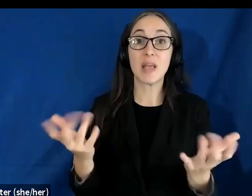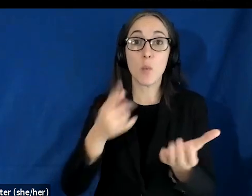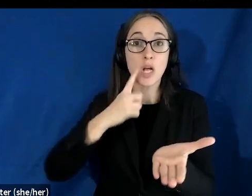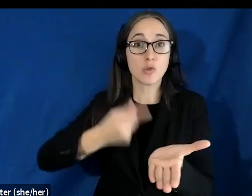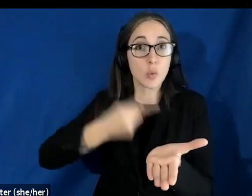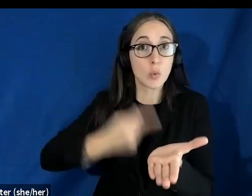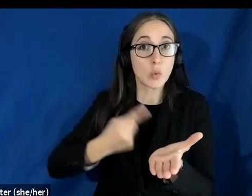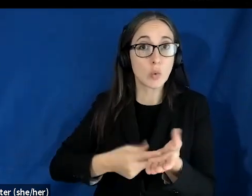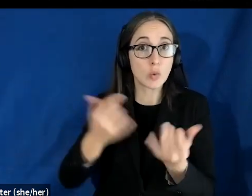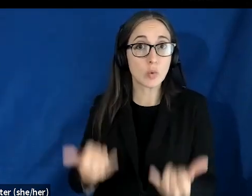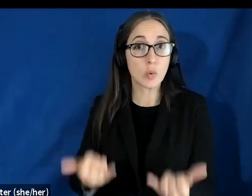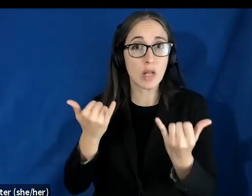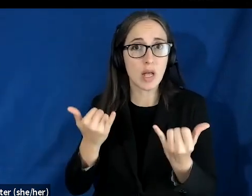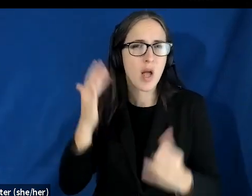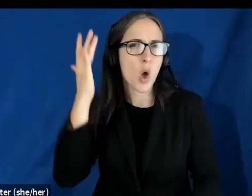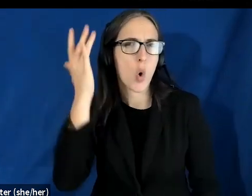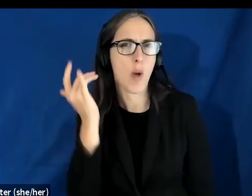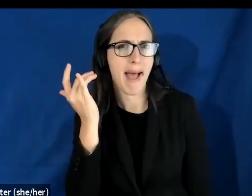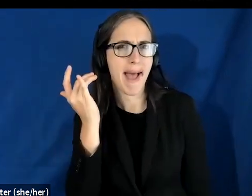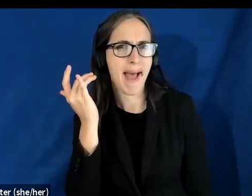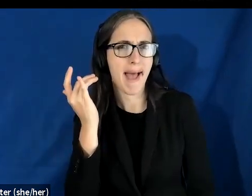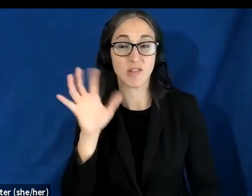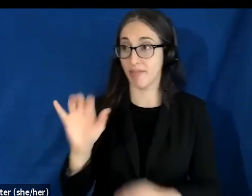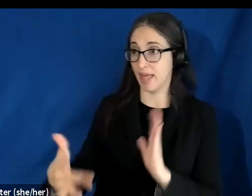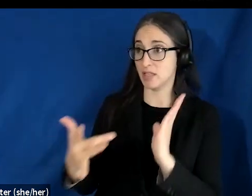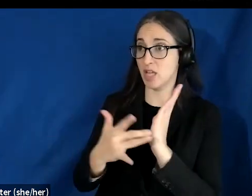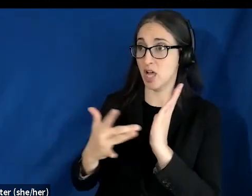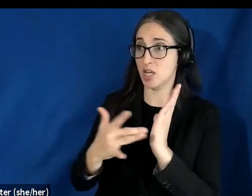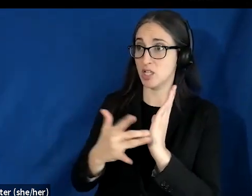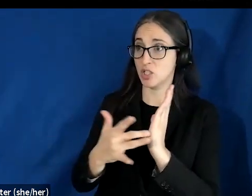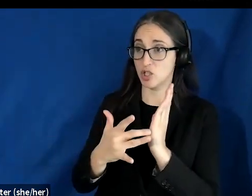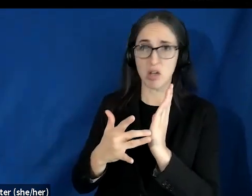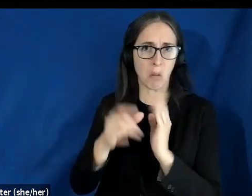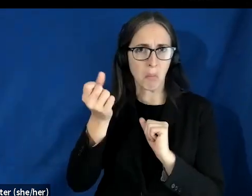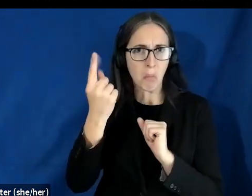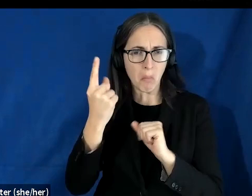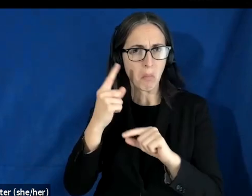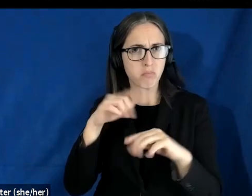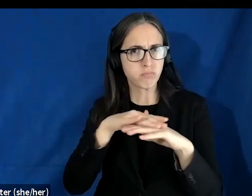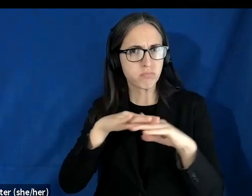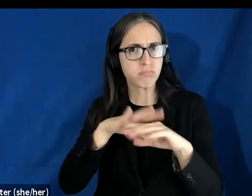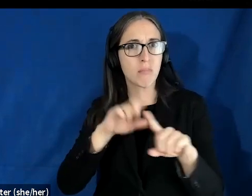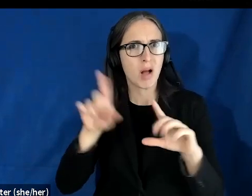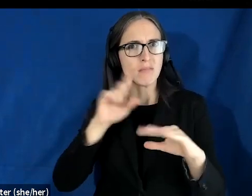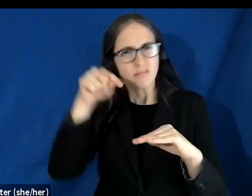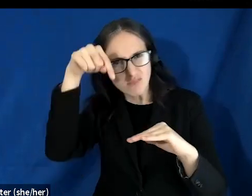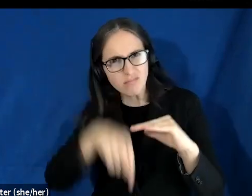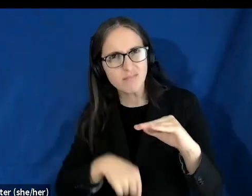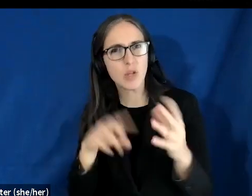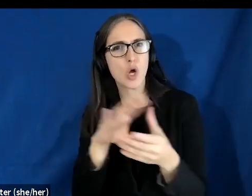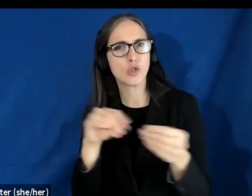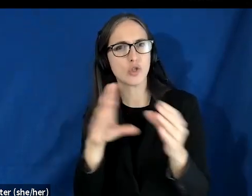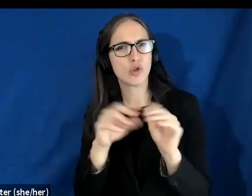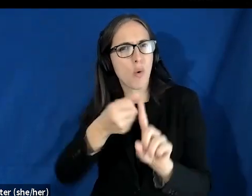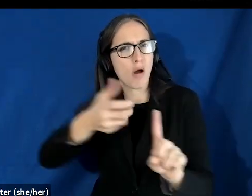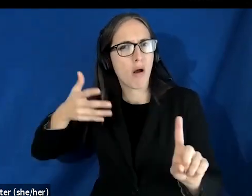why, although it's technology, but there's a reason, there's a whole story behind why I created this technology, as well